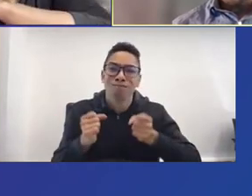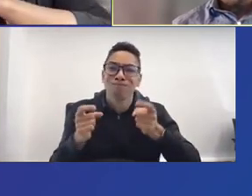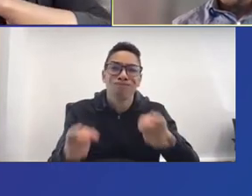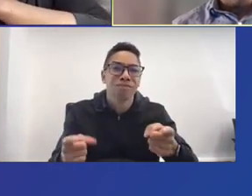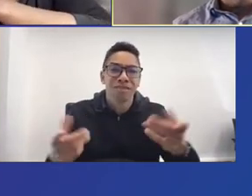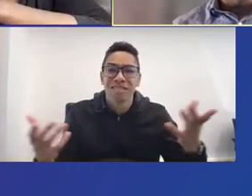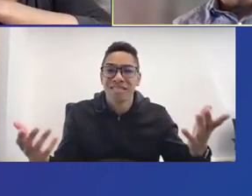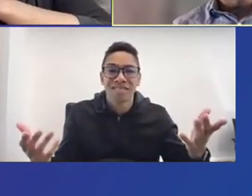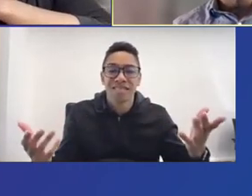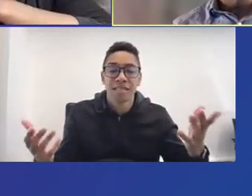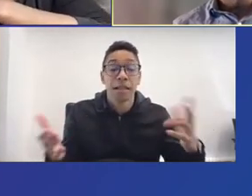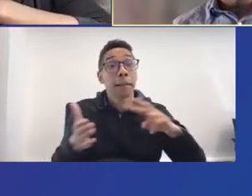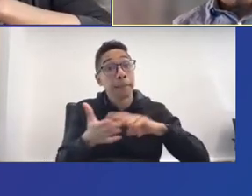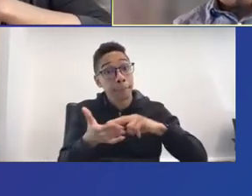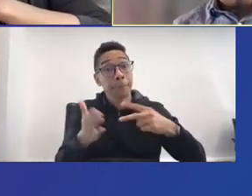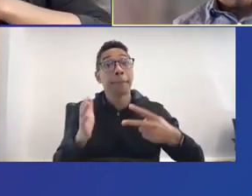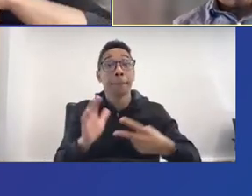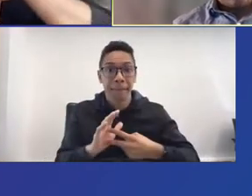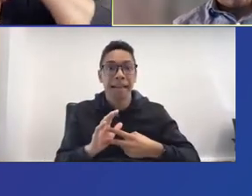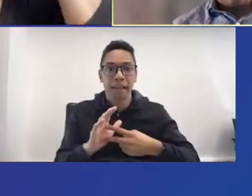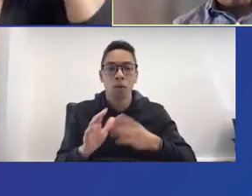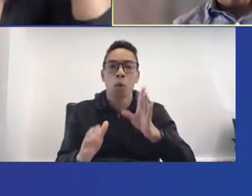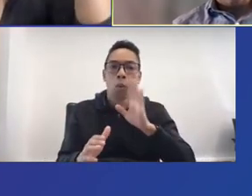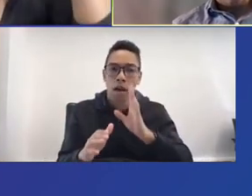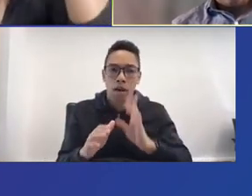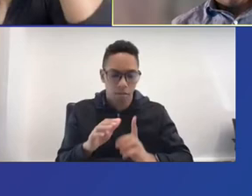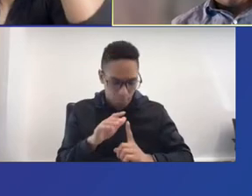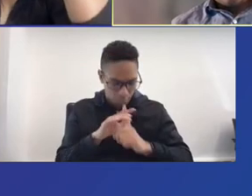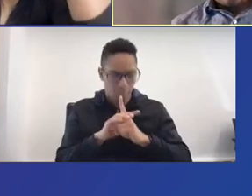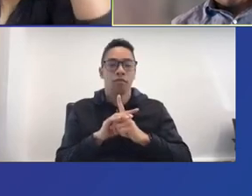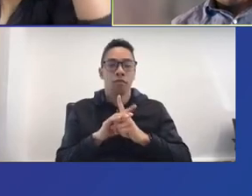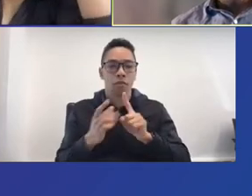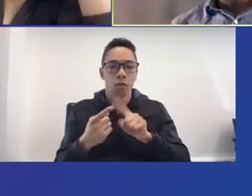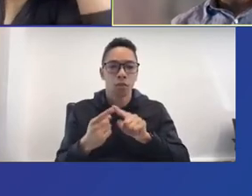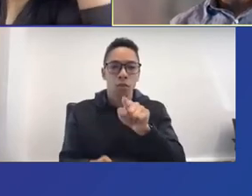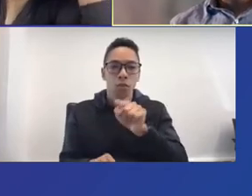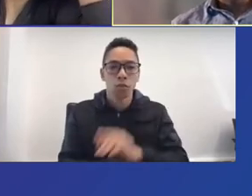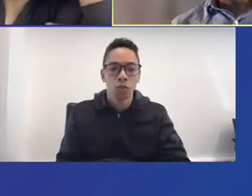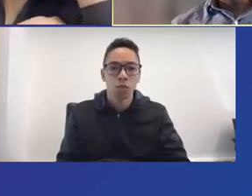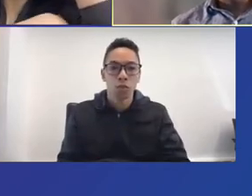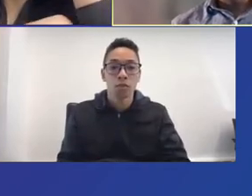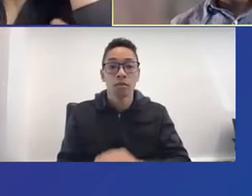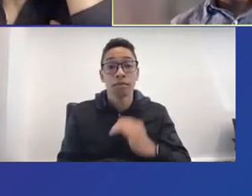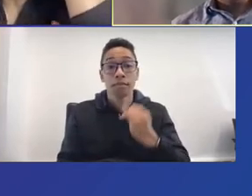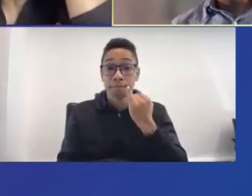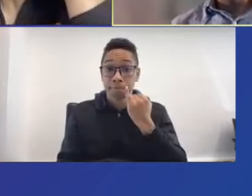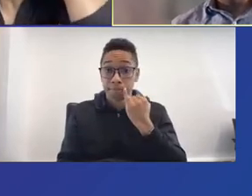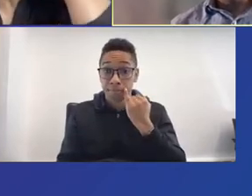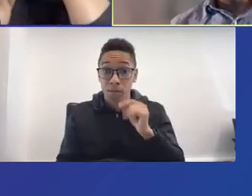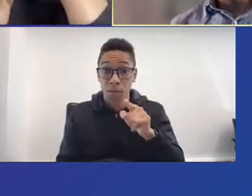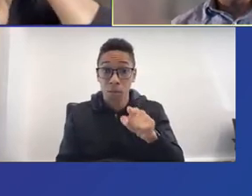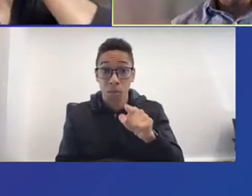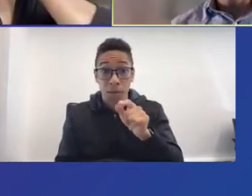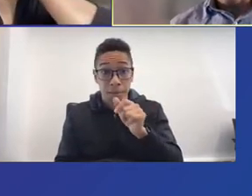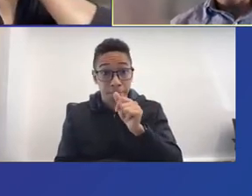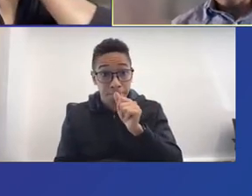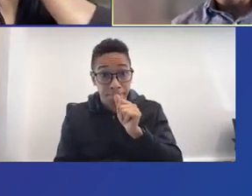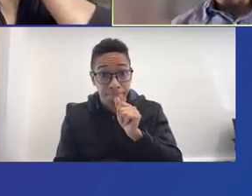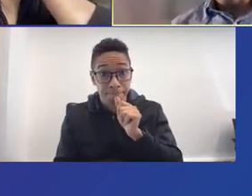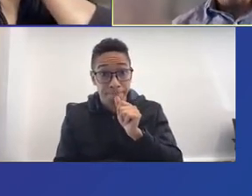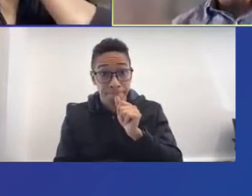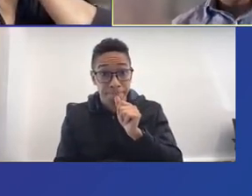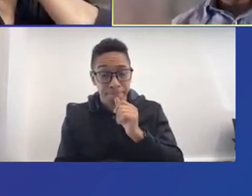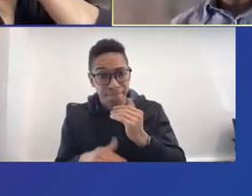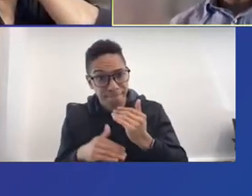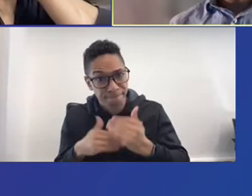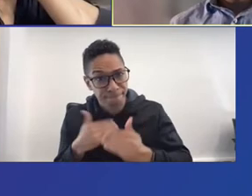and meaning comes to you. And you know, if you're patient and you do your due diligence and you